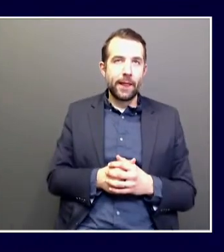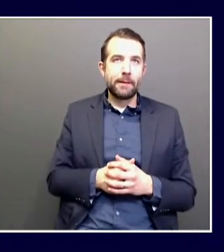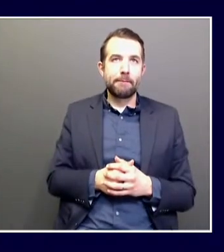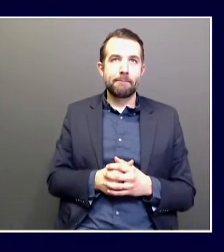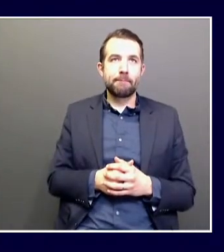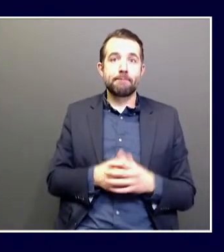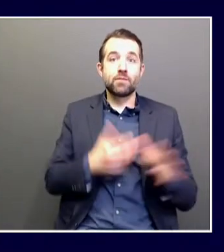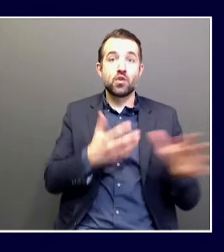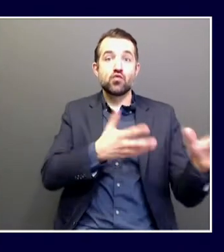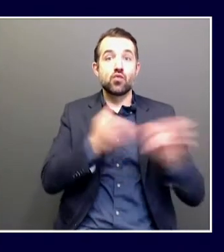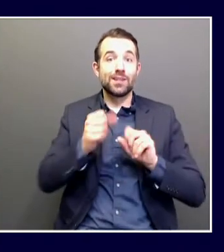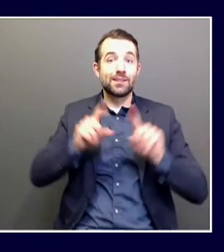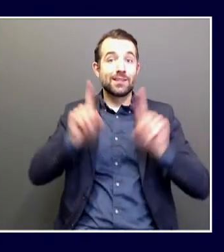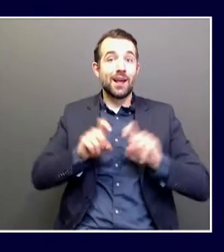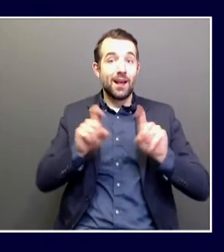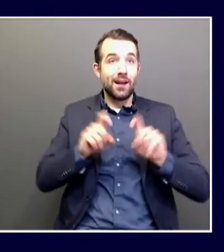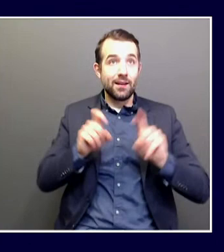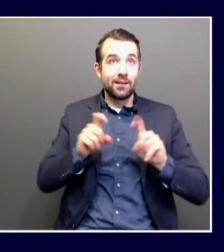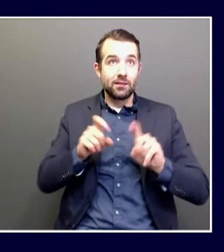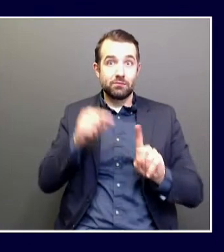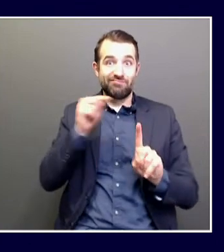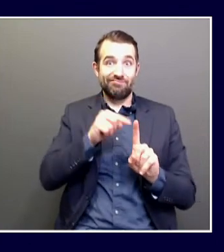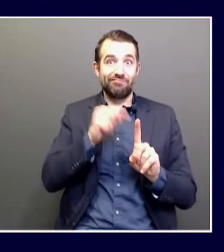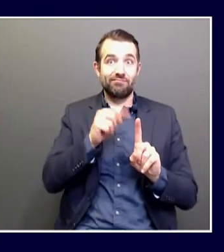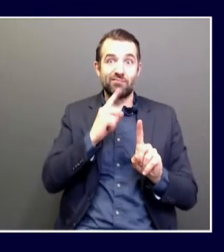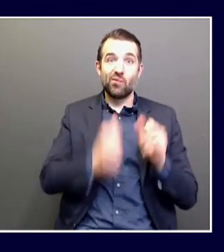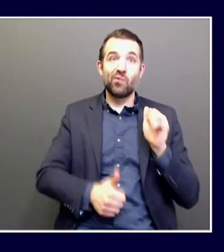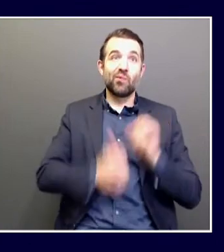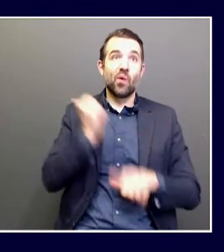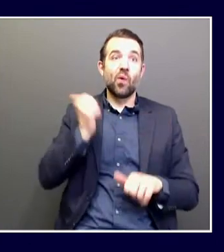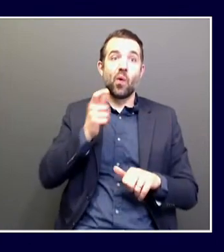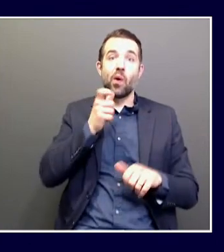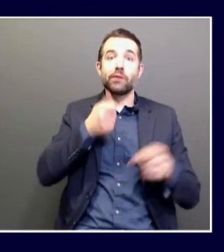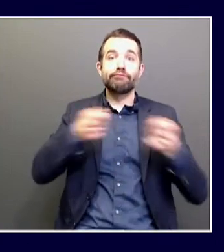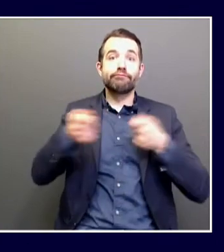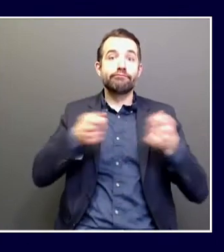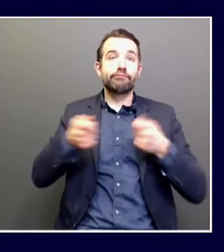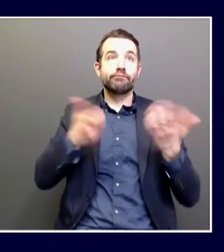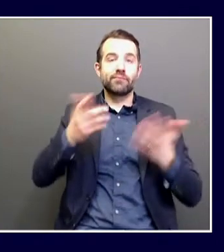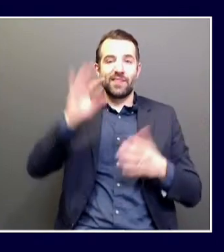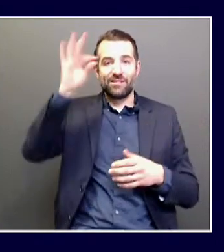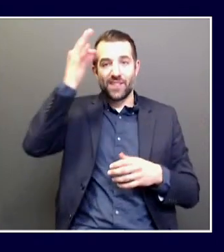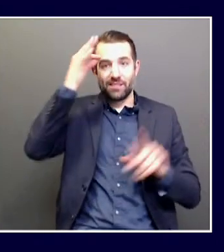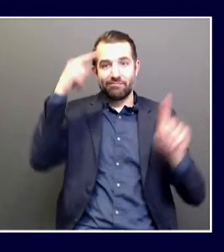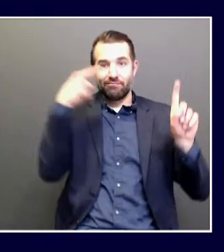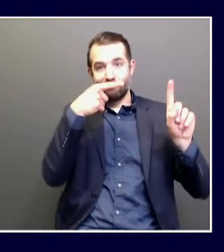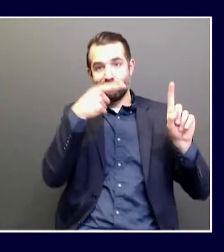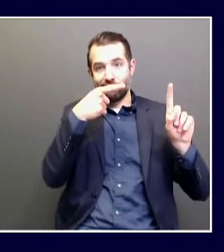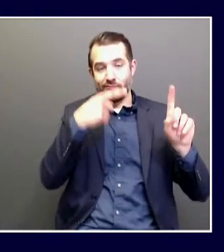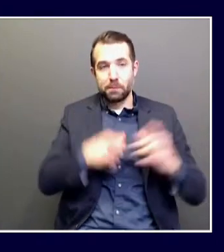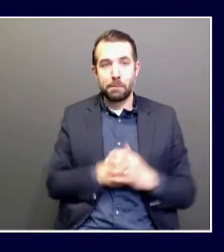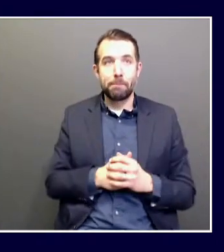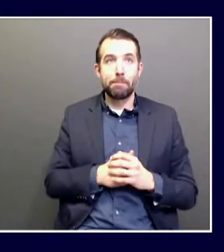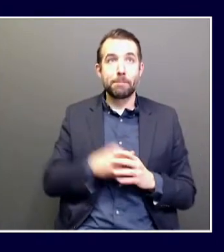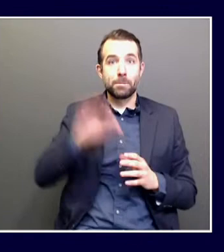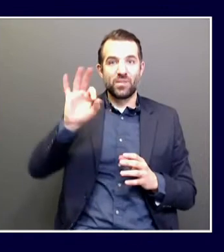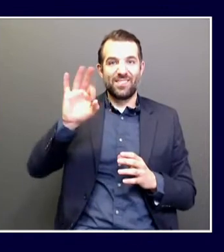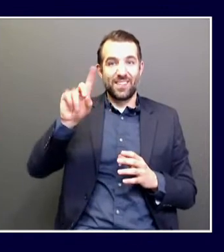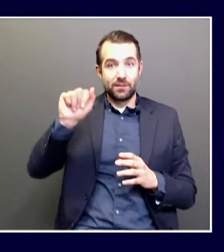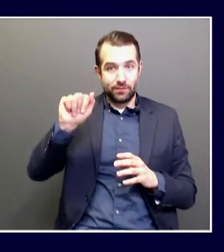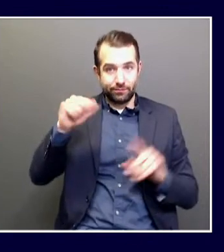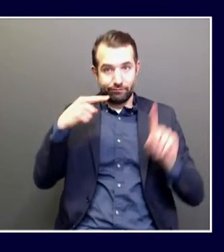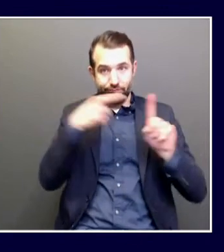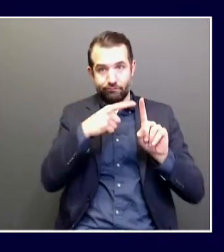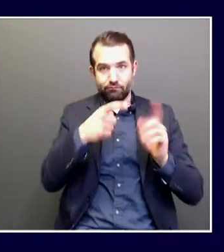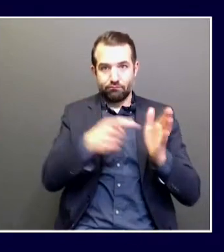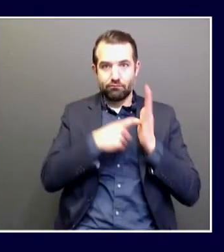know, is managed and controlled by the federal government. The FDA being responsible for approving or authorizing the